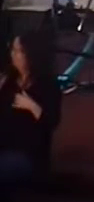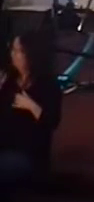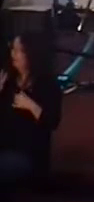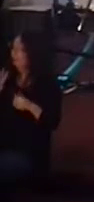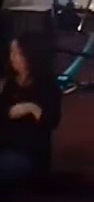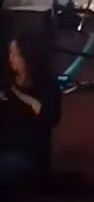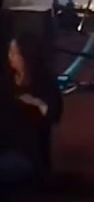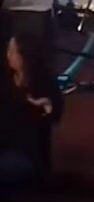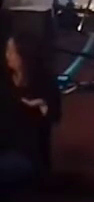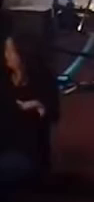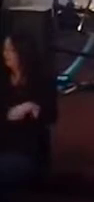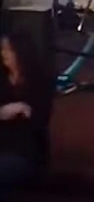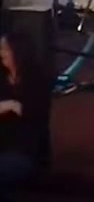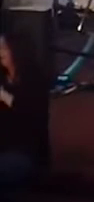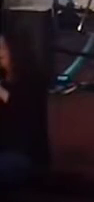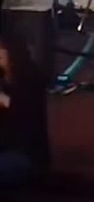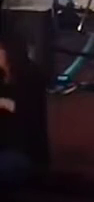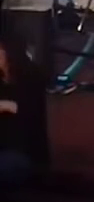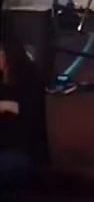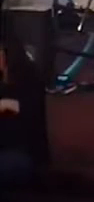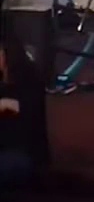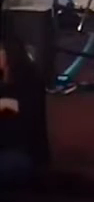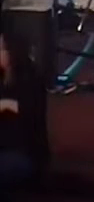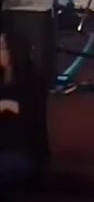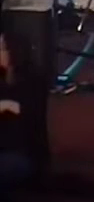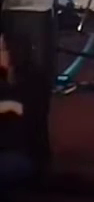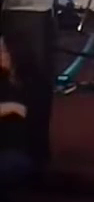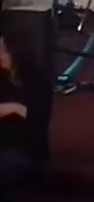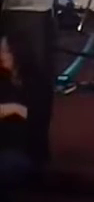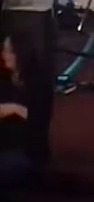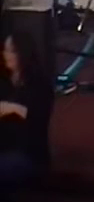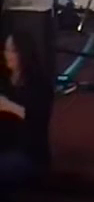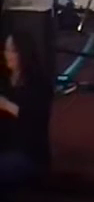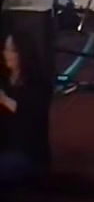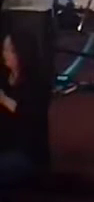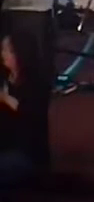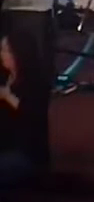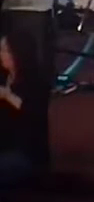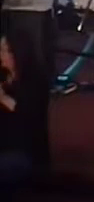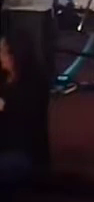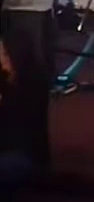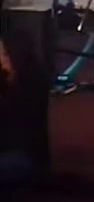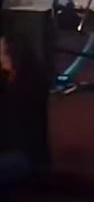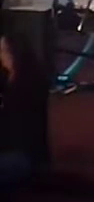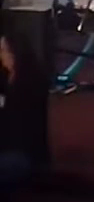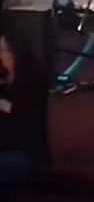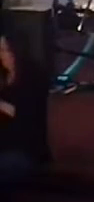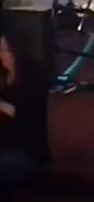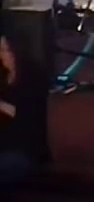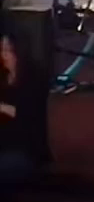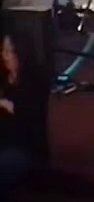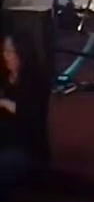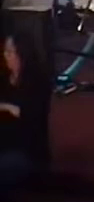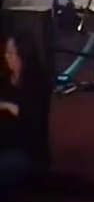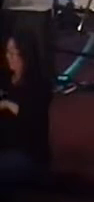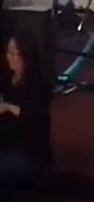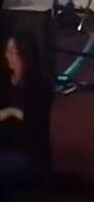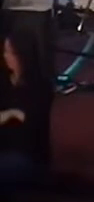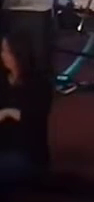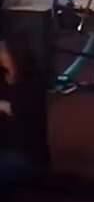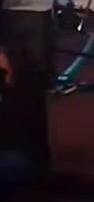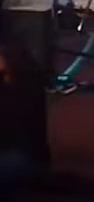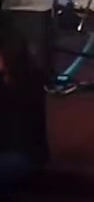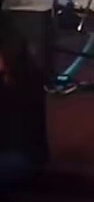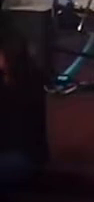my grandparents. So all the cousins are there and everybody's in the kitchen and everybody wants to help, right? I'm on the potatoes, somebody's doing eggs, the other